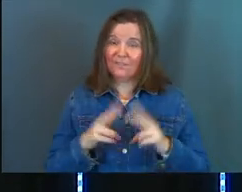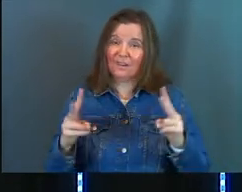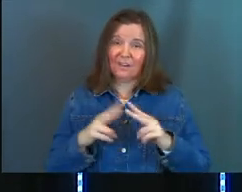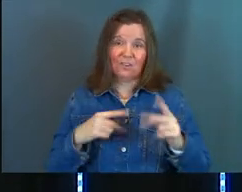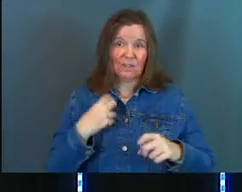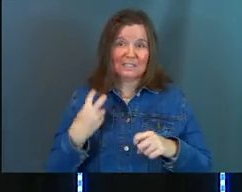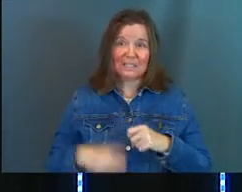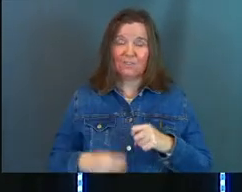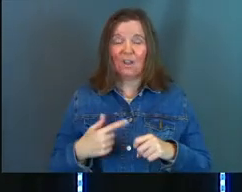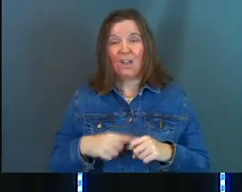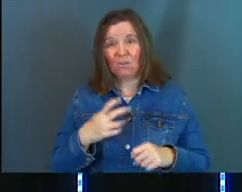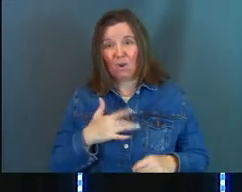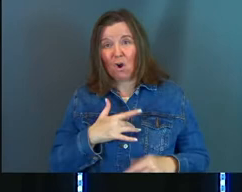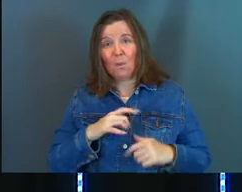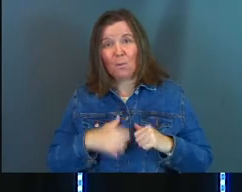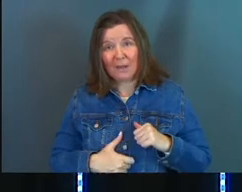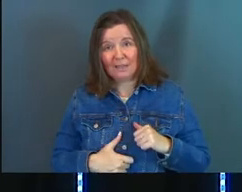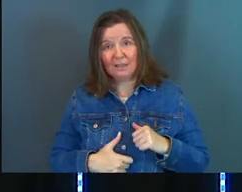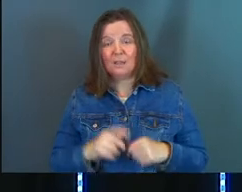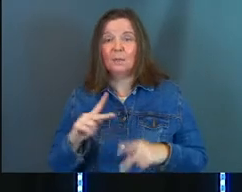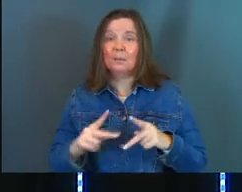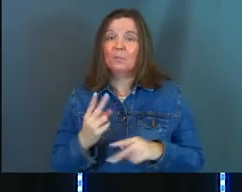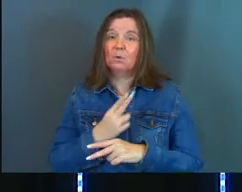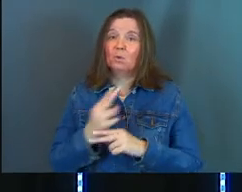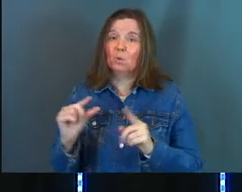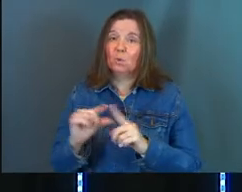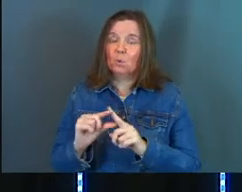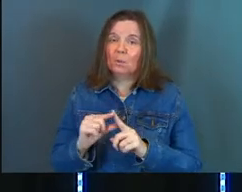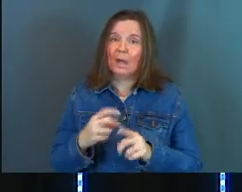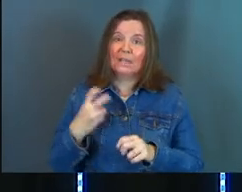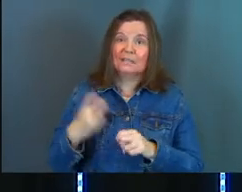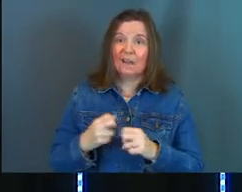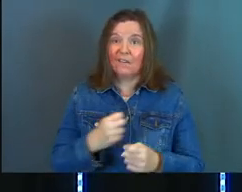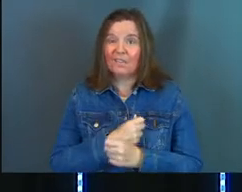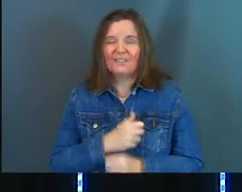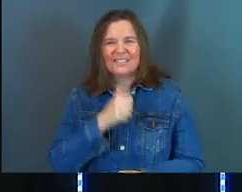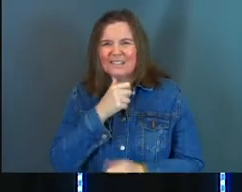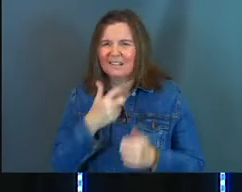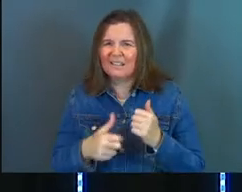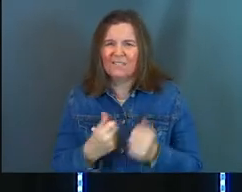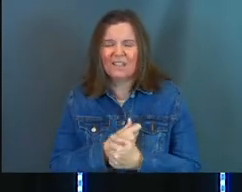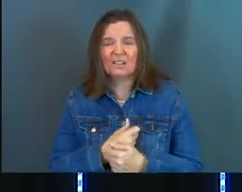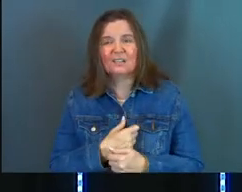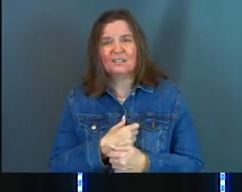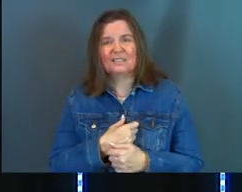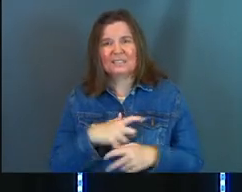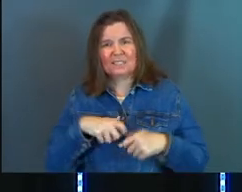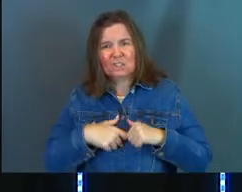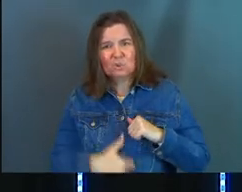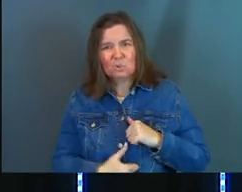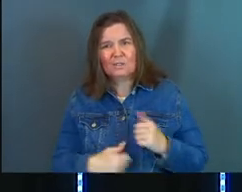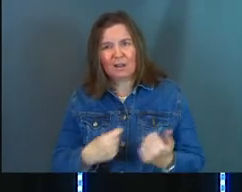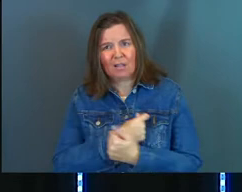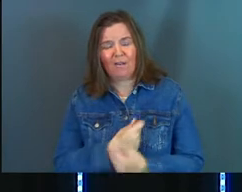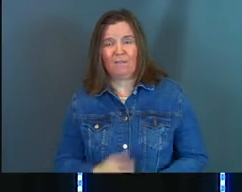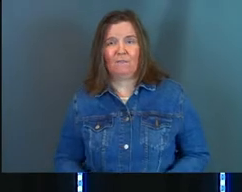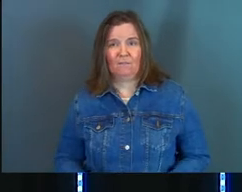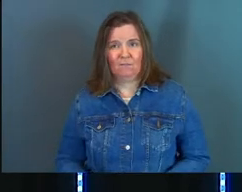very, very difficult. And they're heartbreaking. People use the words like tough love. It's not tough love. It's excruciating